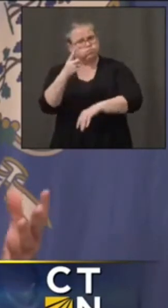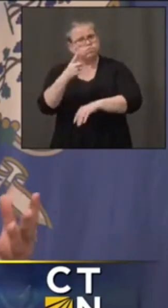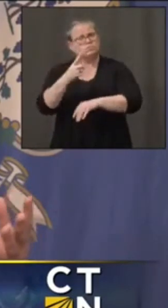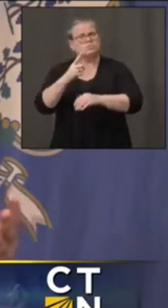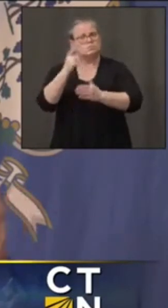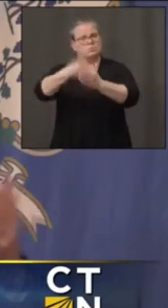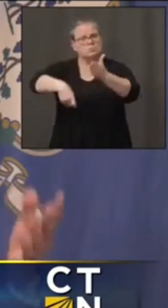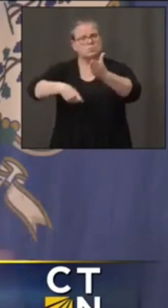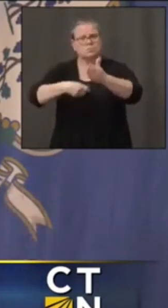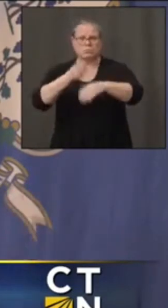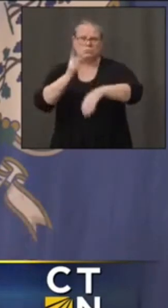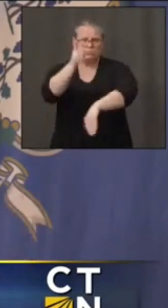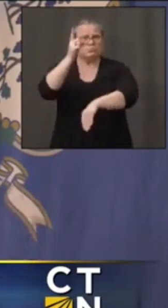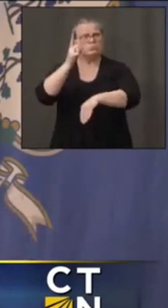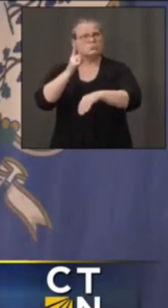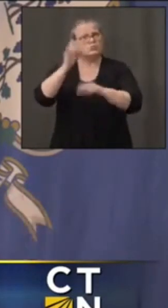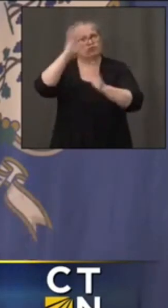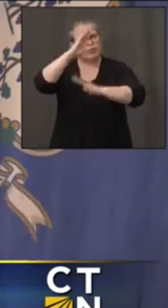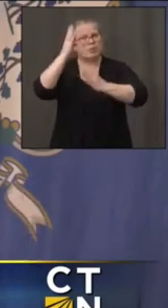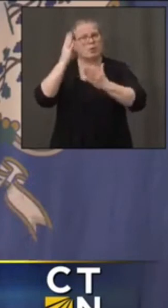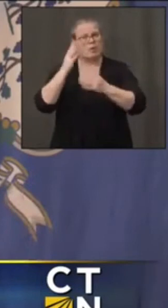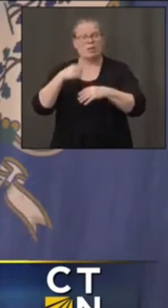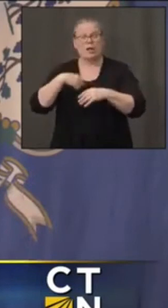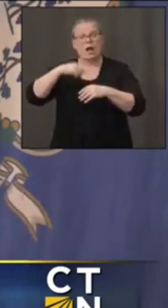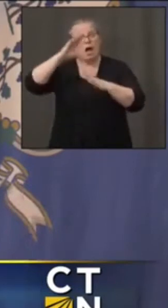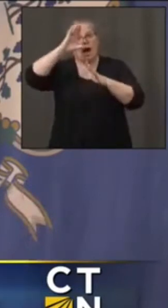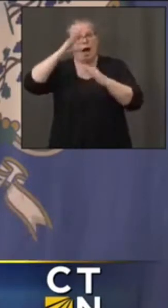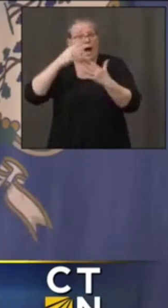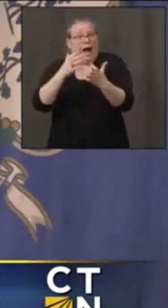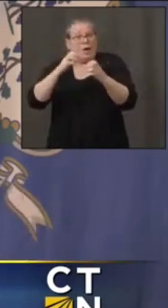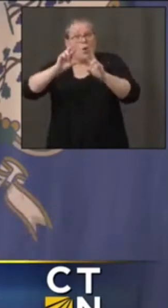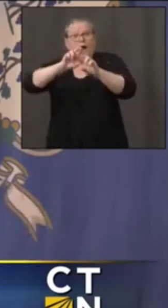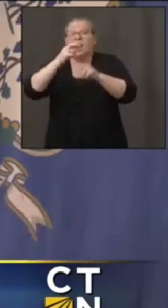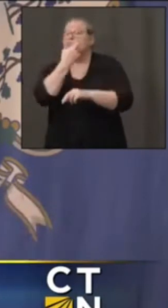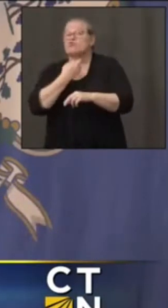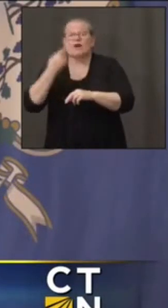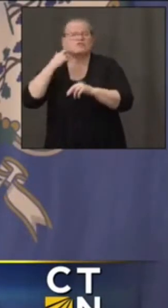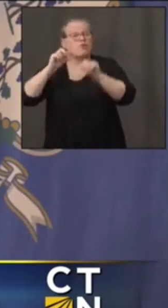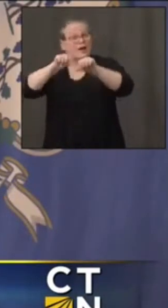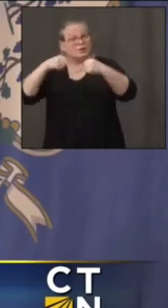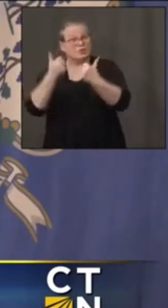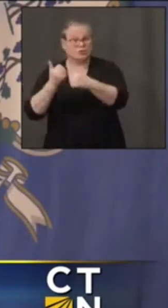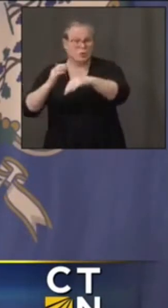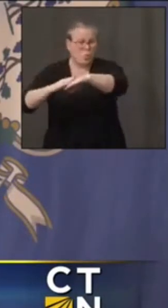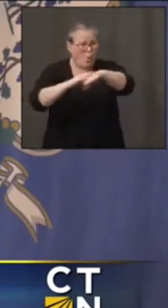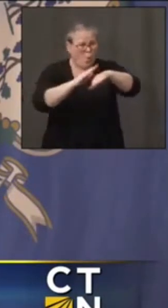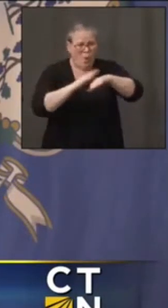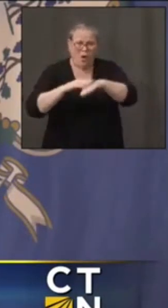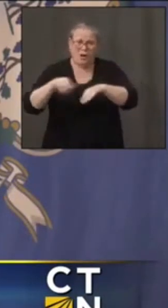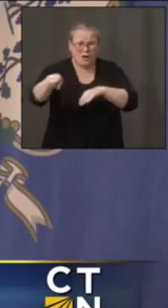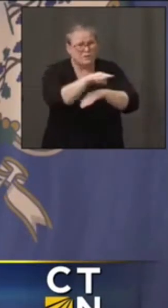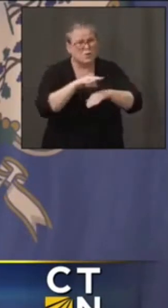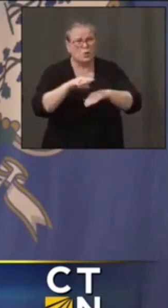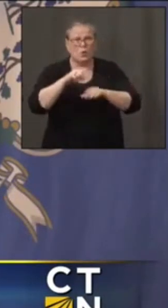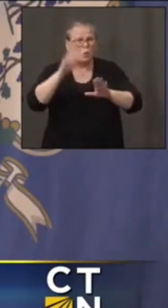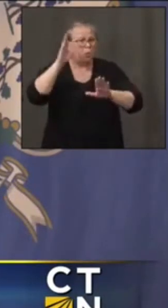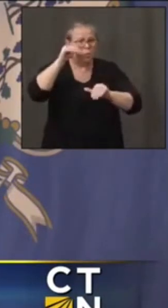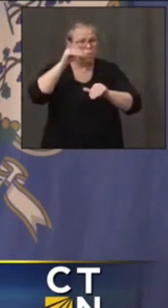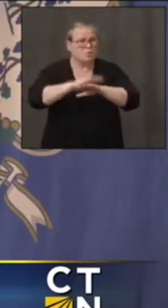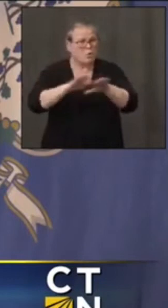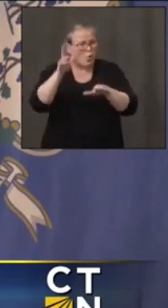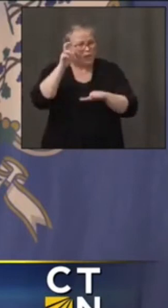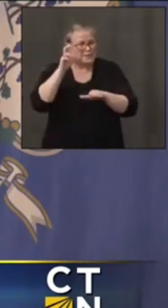see the Restaurant Association say, hey, come on, team, we're going to ruin this for everybody if we can't take care of ourselves. So I